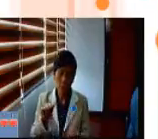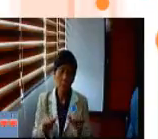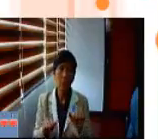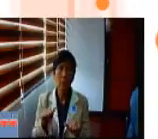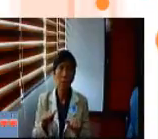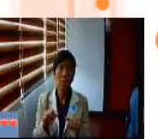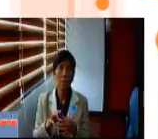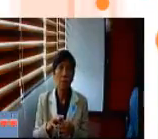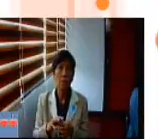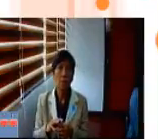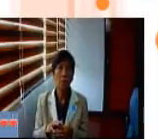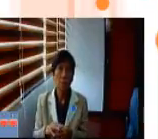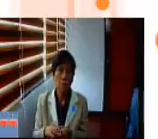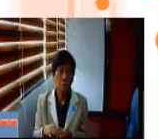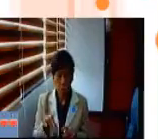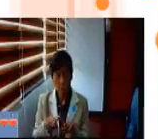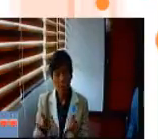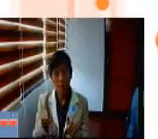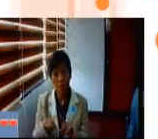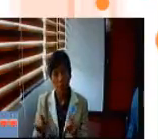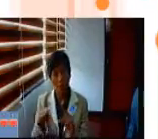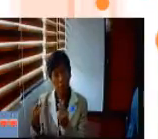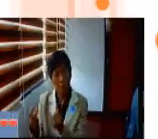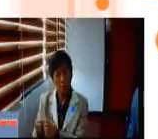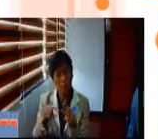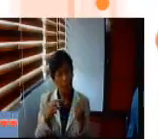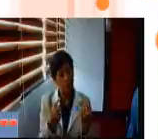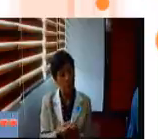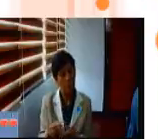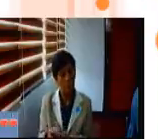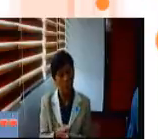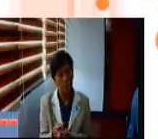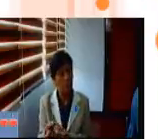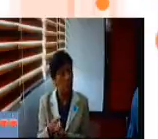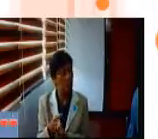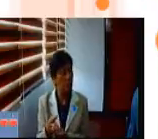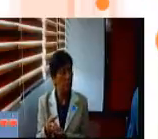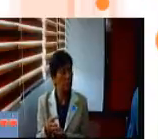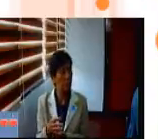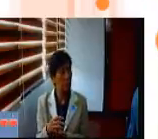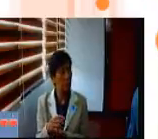of the different sectors in the fisheries in terms of